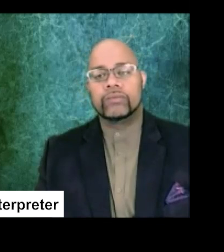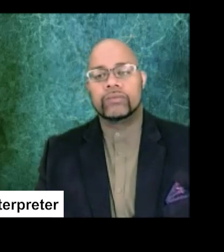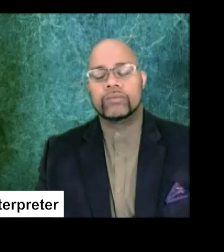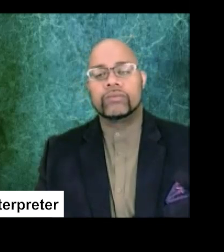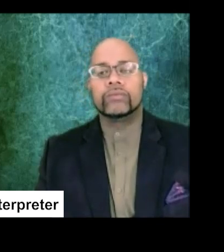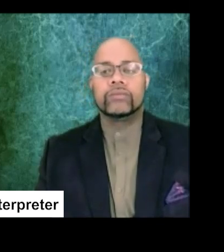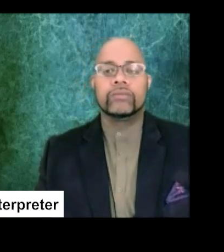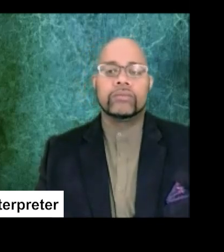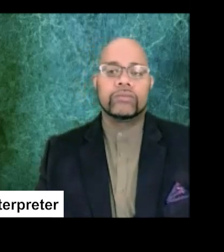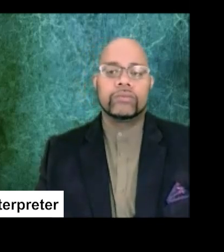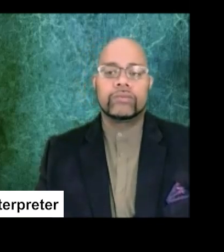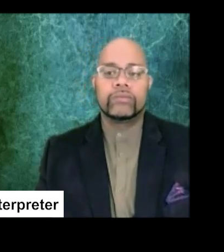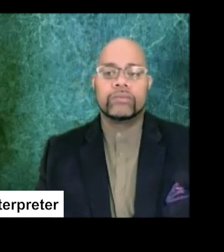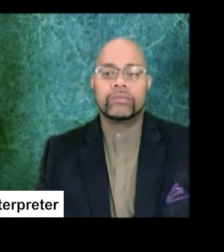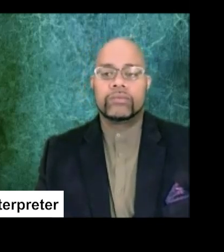but